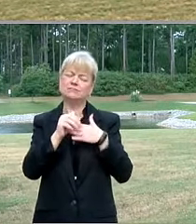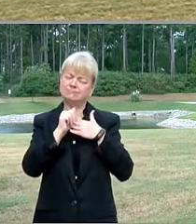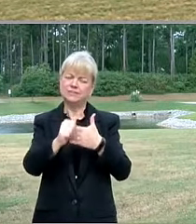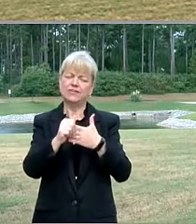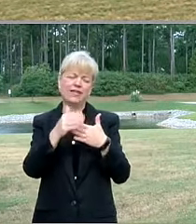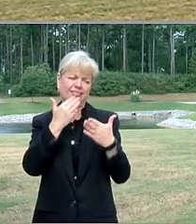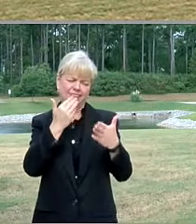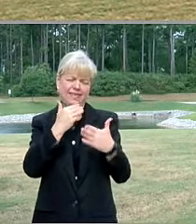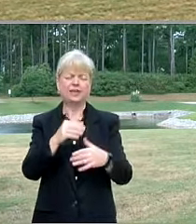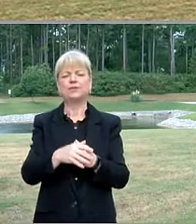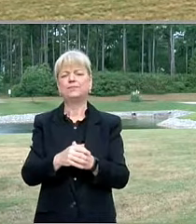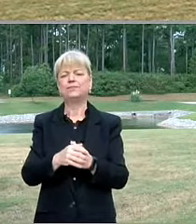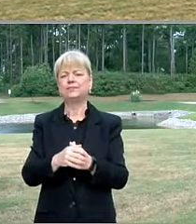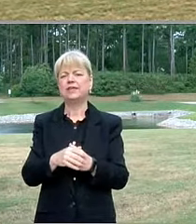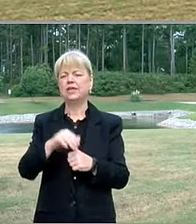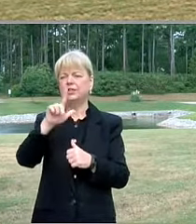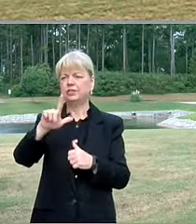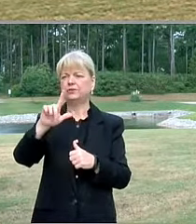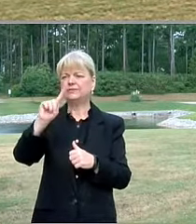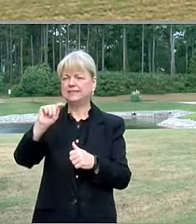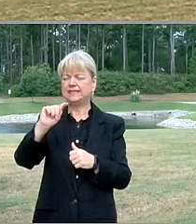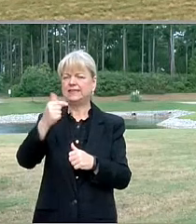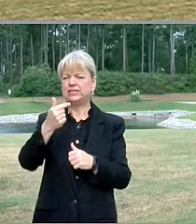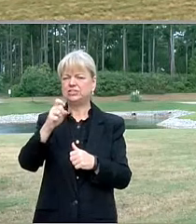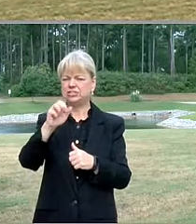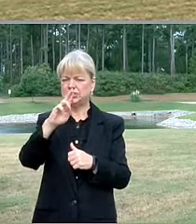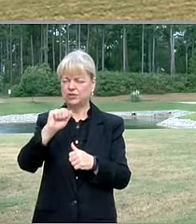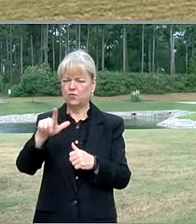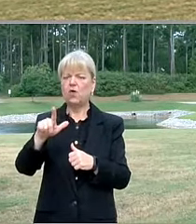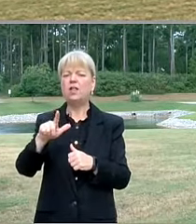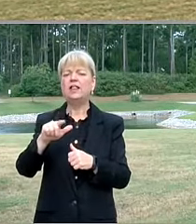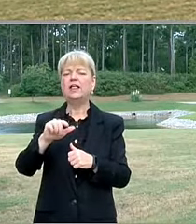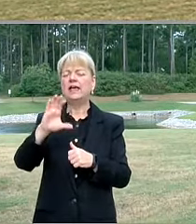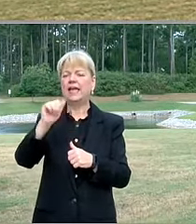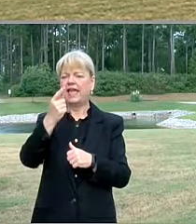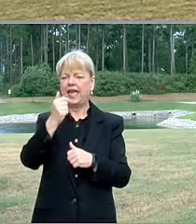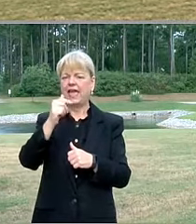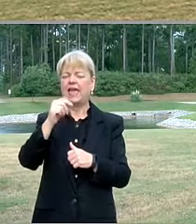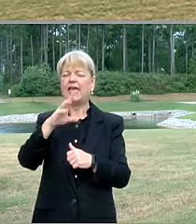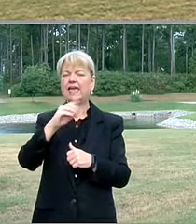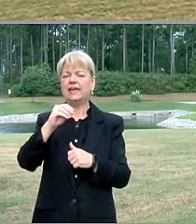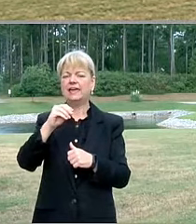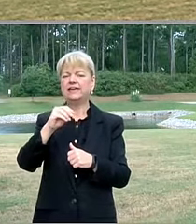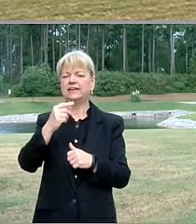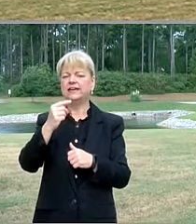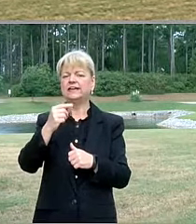that. Lieutenant General retired Gary Spear and his wife Catherine. Sir, thank you so much for being here. I know you're